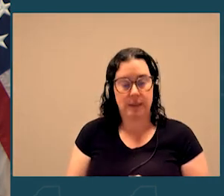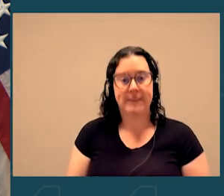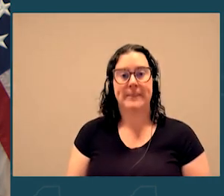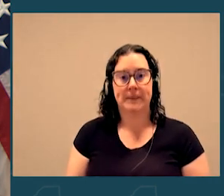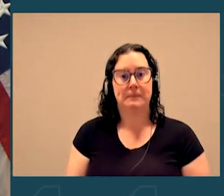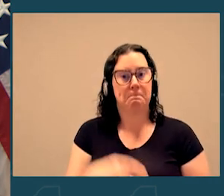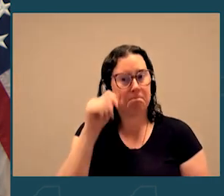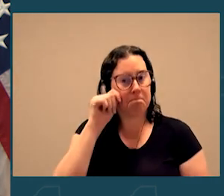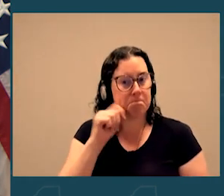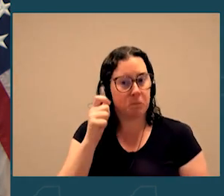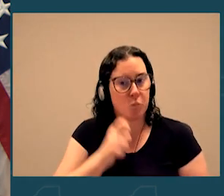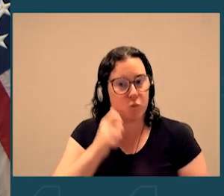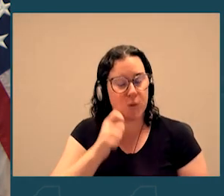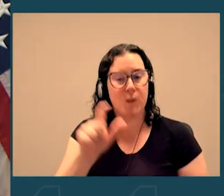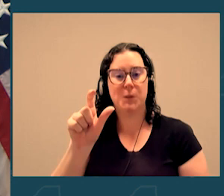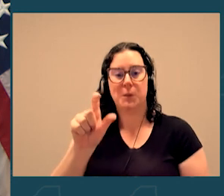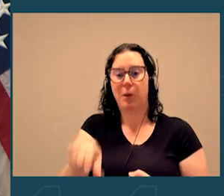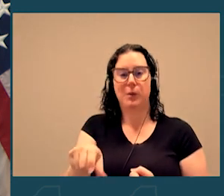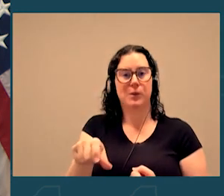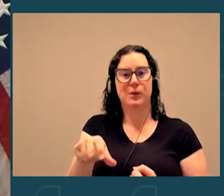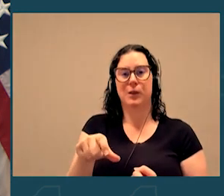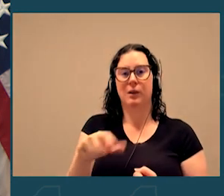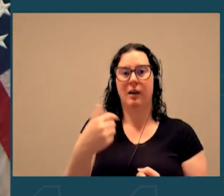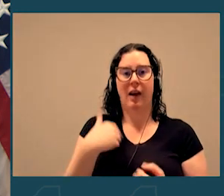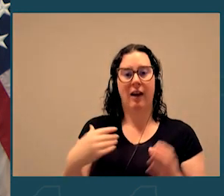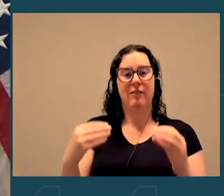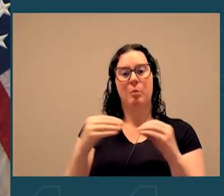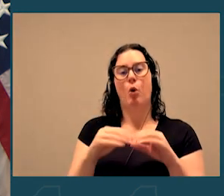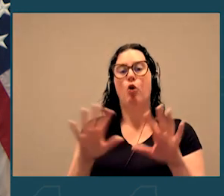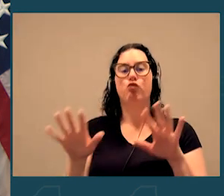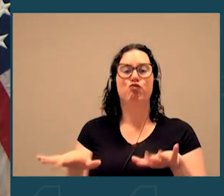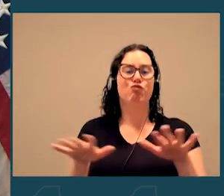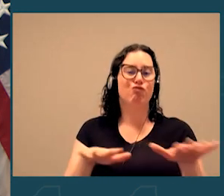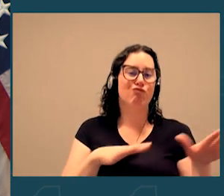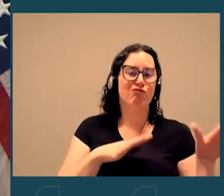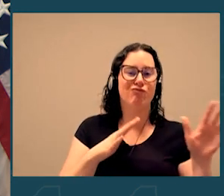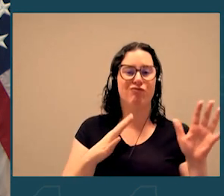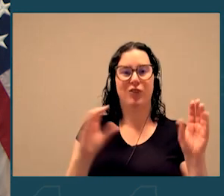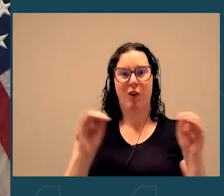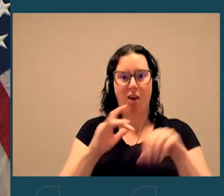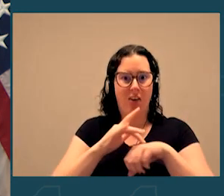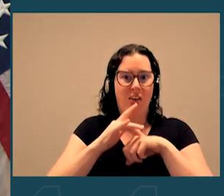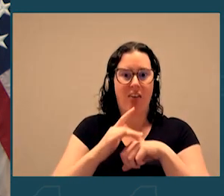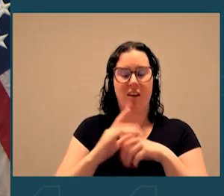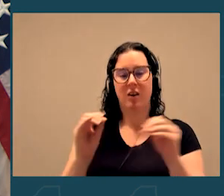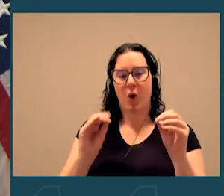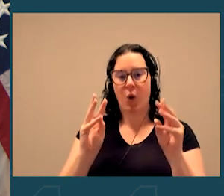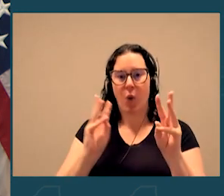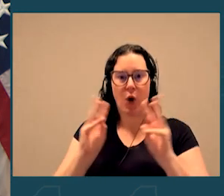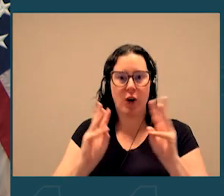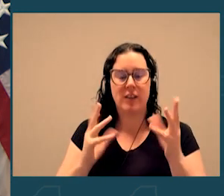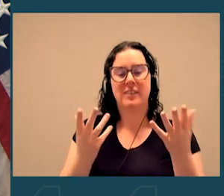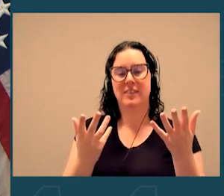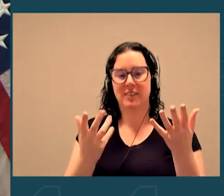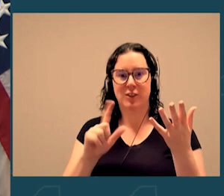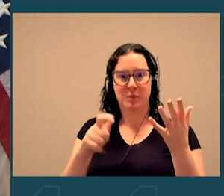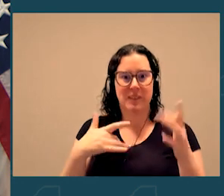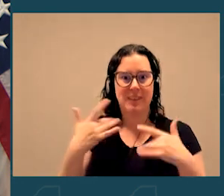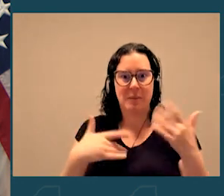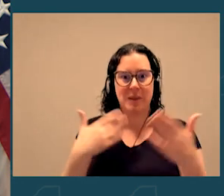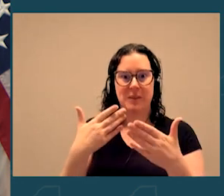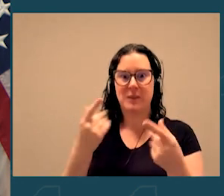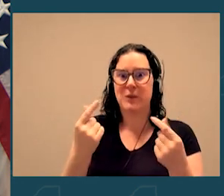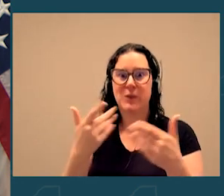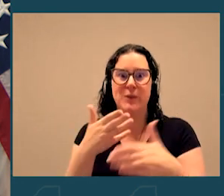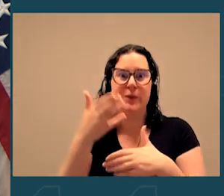teenage girls supposed to have a more carefree life, perhaps, get excited about the next chapter, and they're